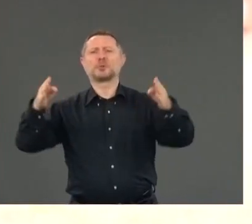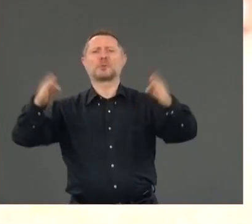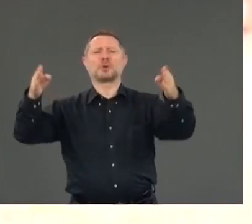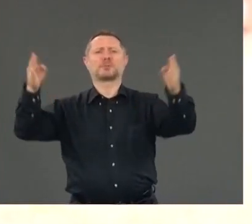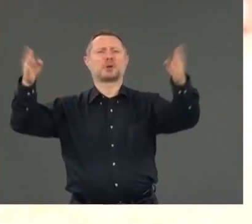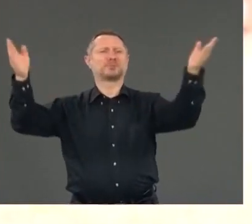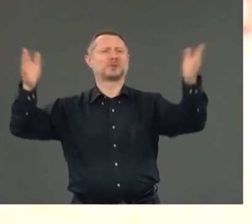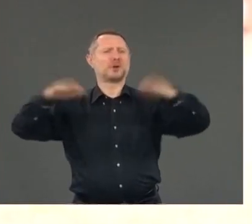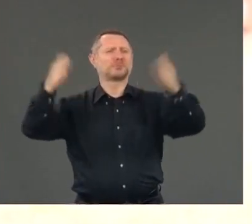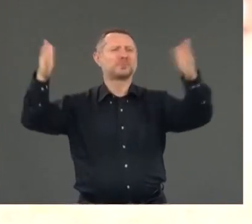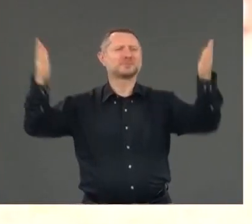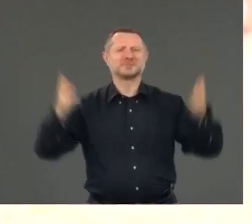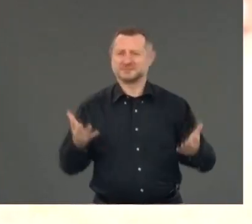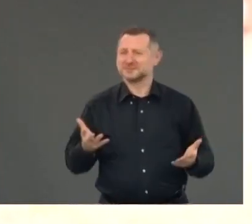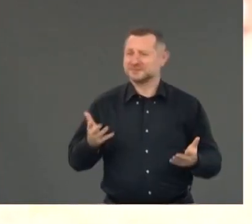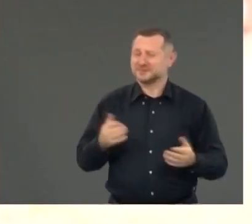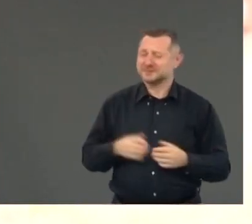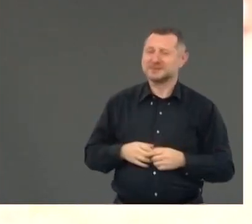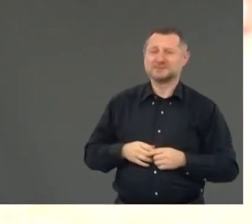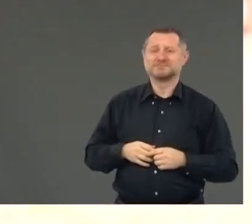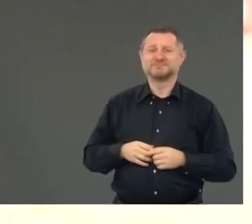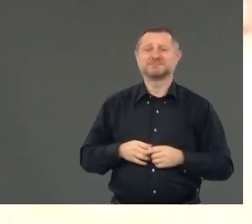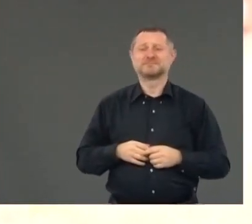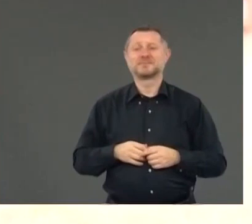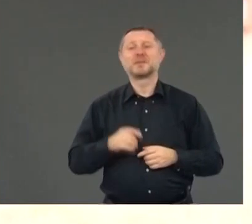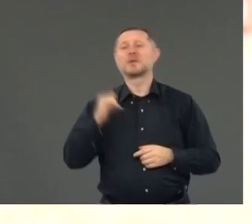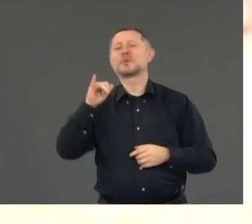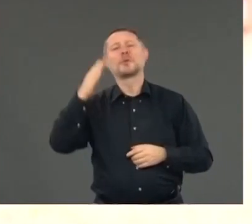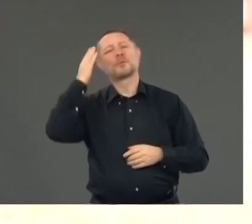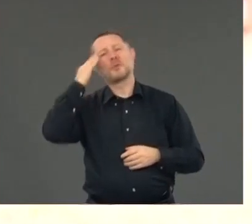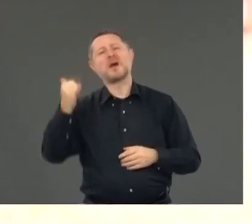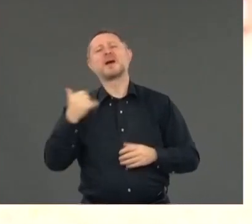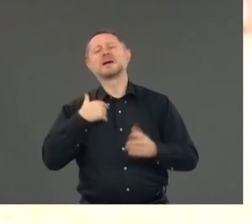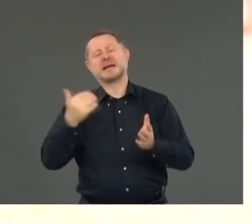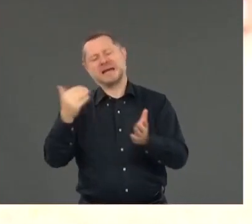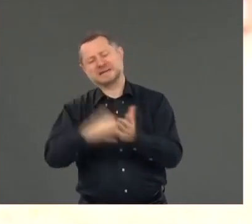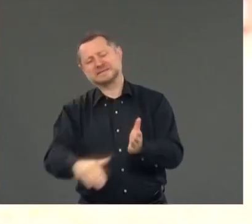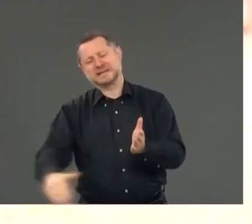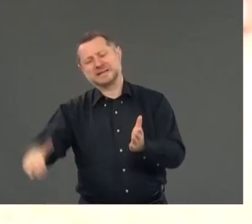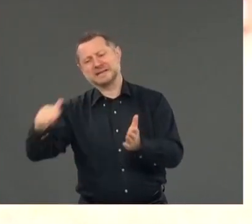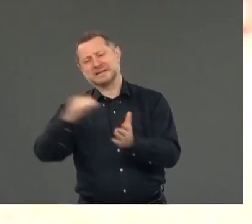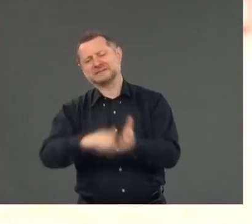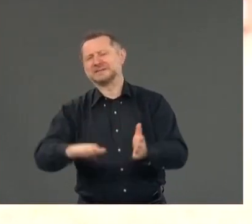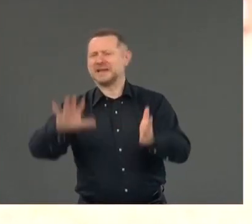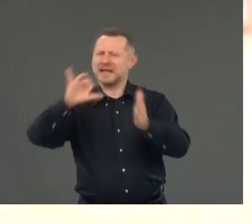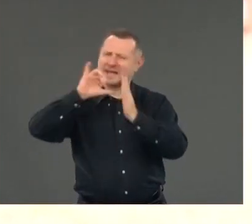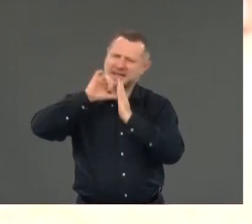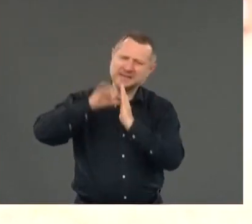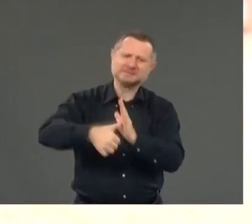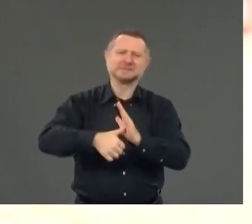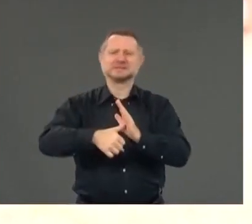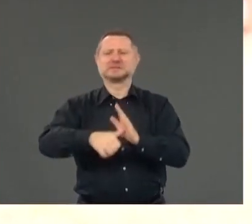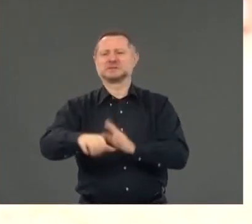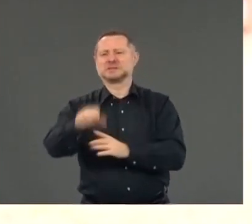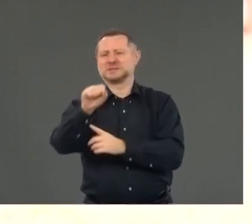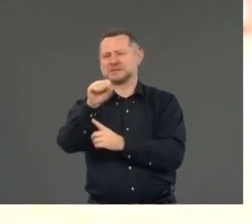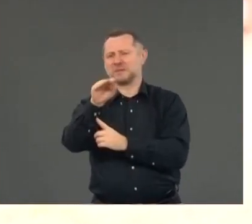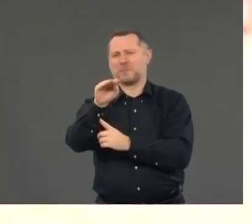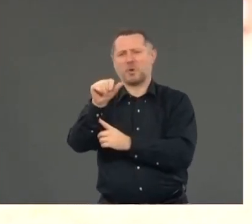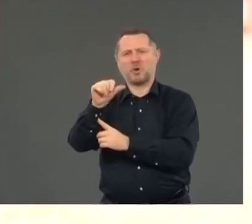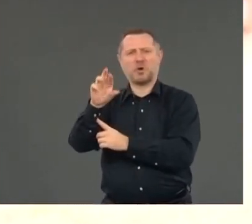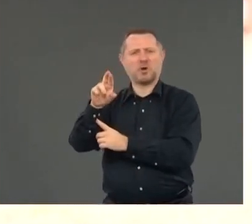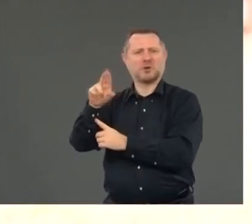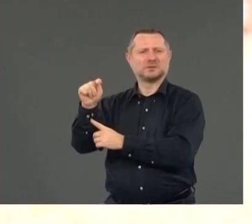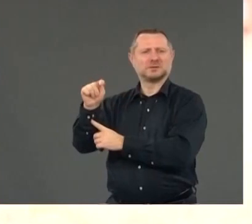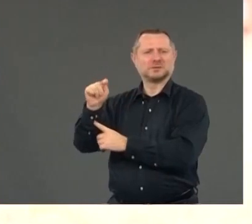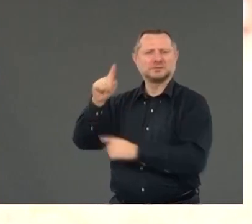opening. And that's why I keep hammering the smart part of this. If you are